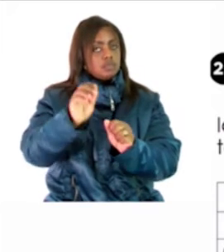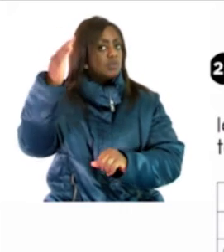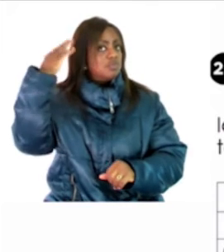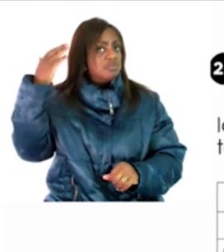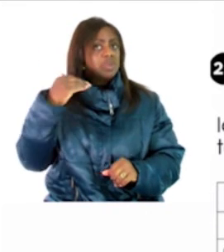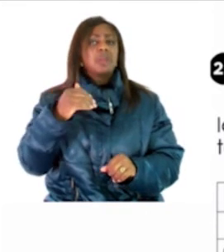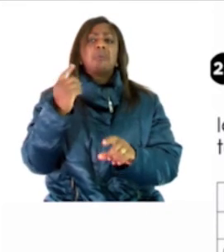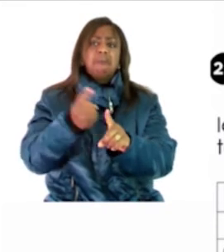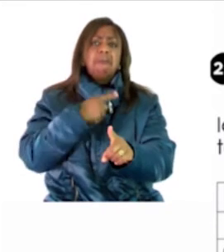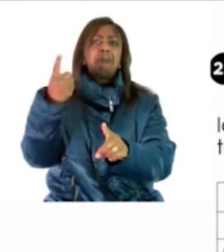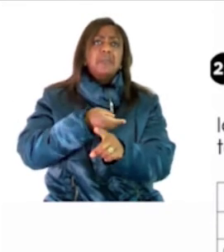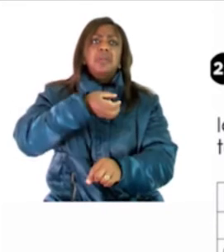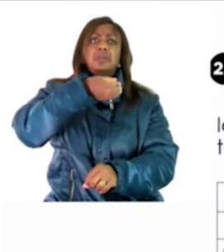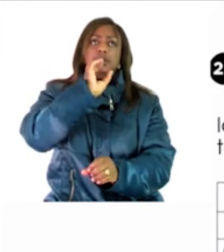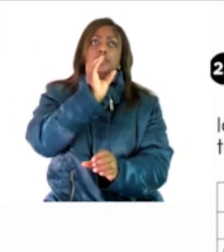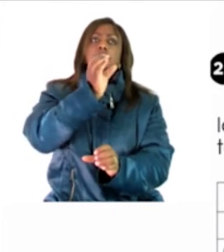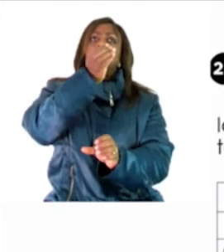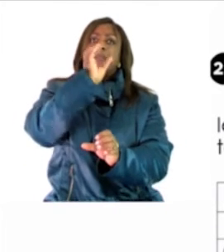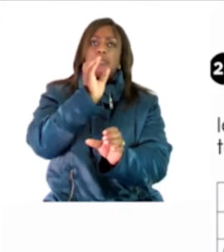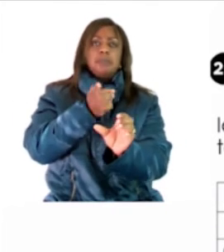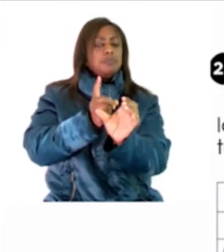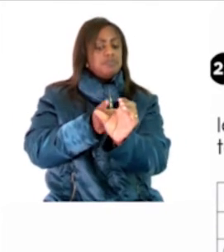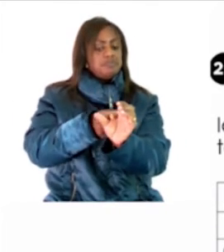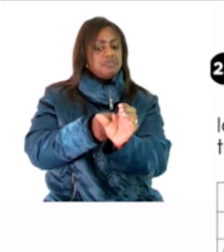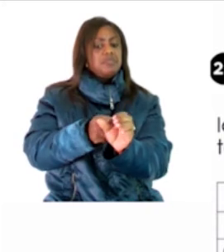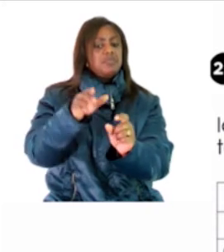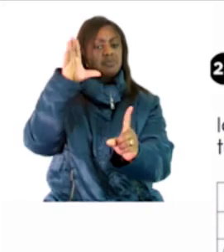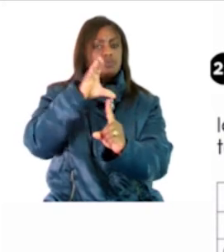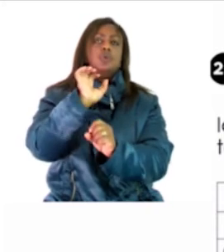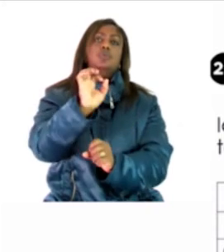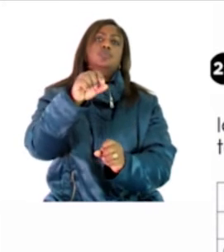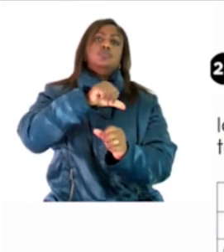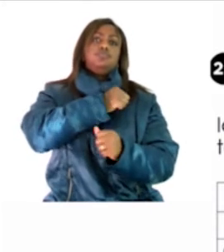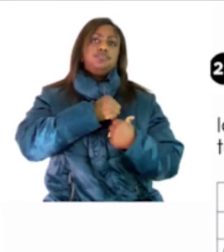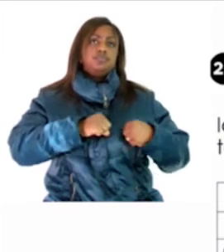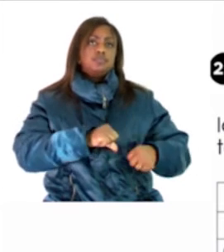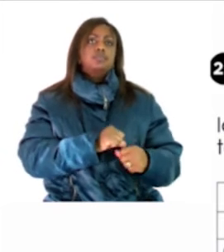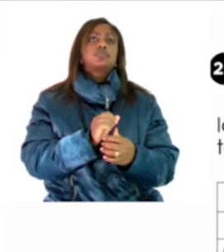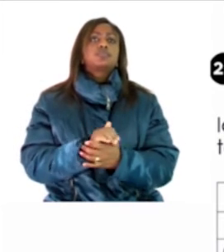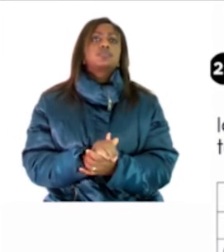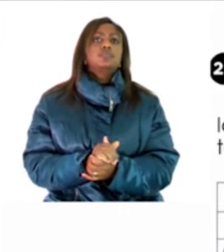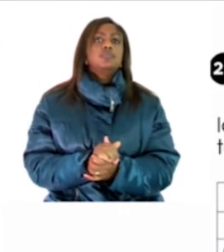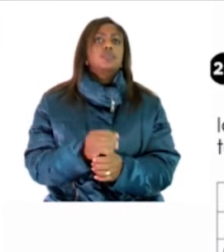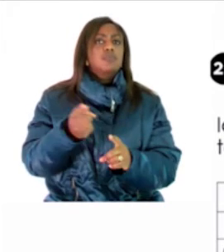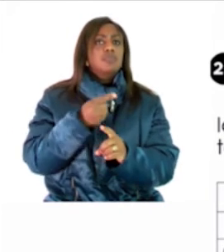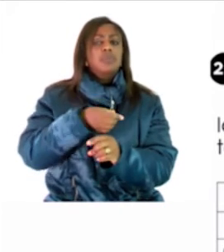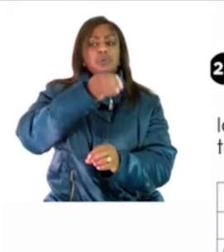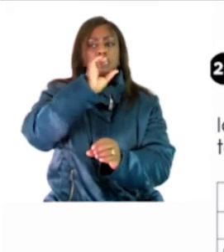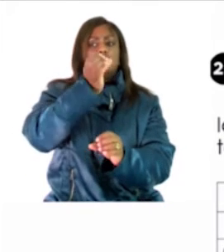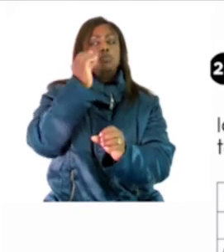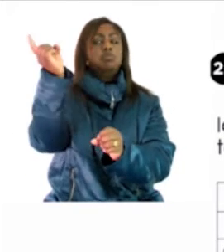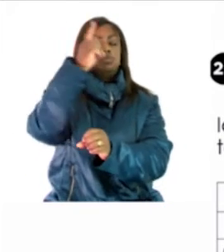hardly live without it, and it can affect your life every day because you have to drink alcohol every day. That's the side